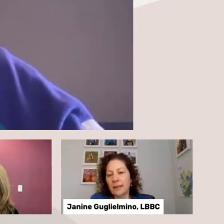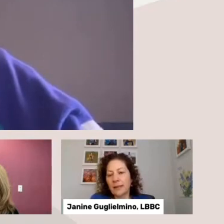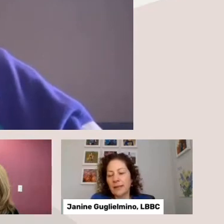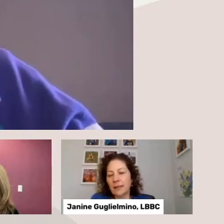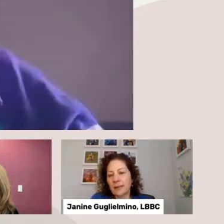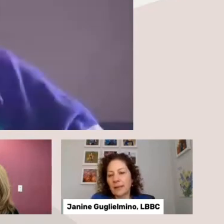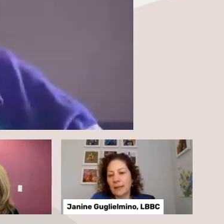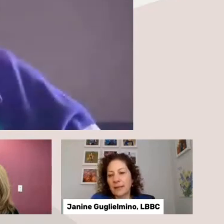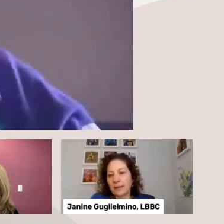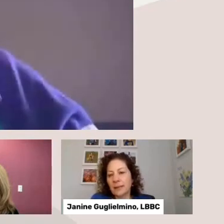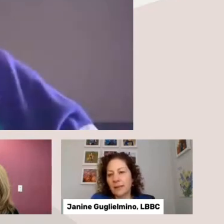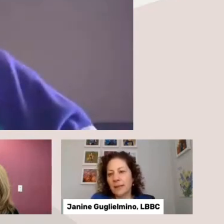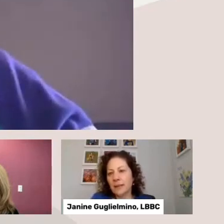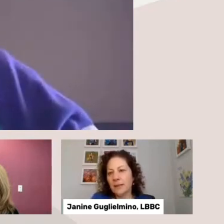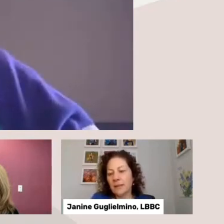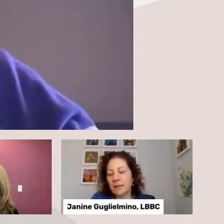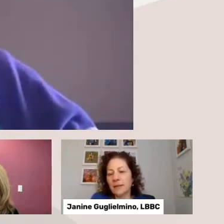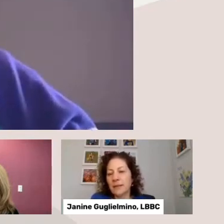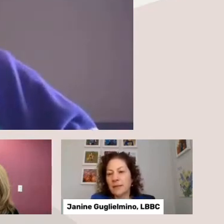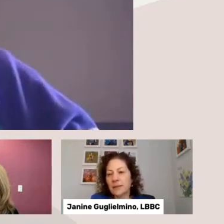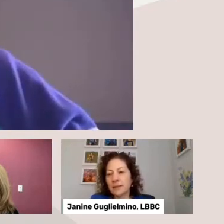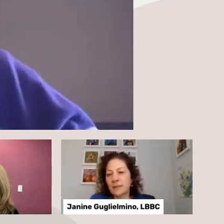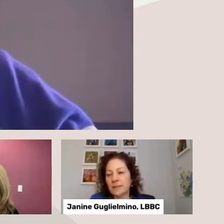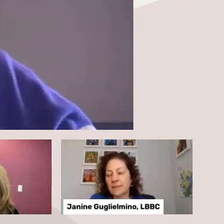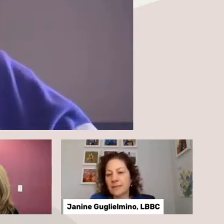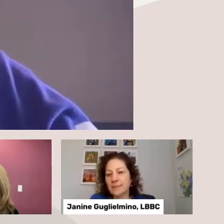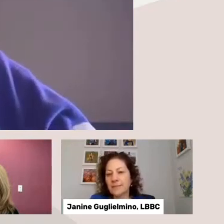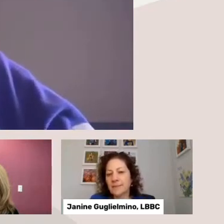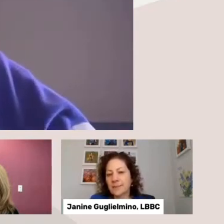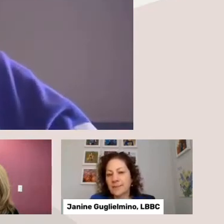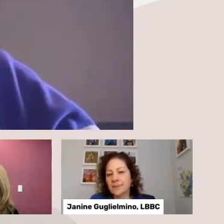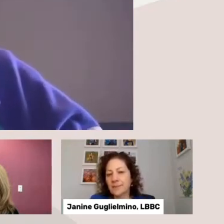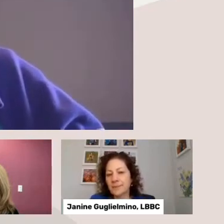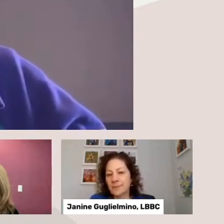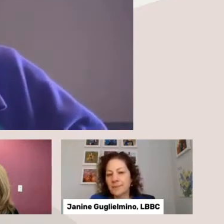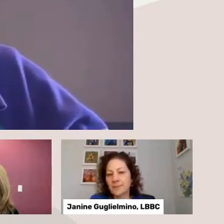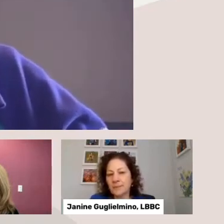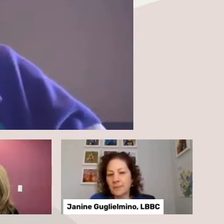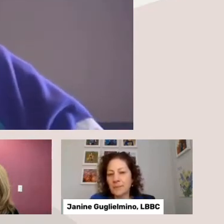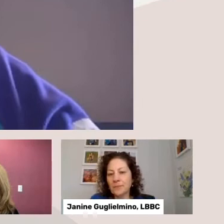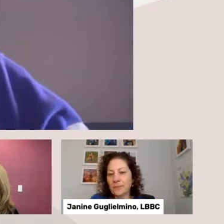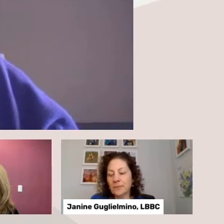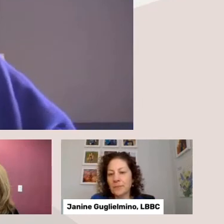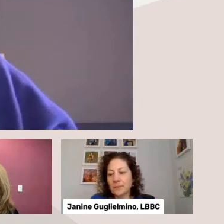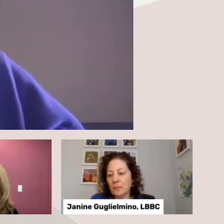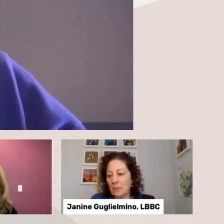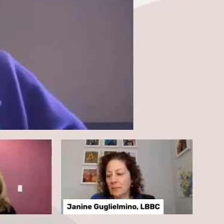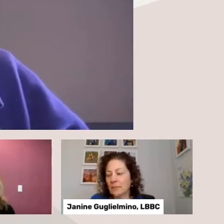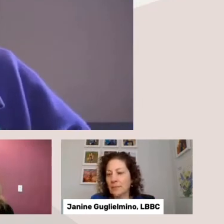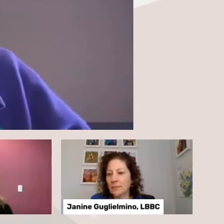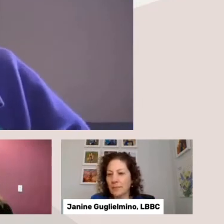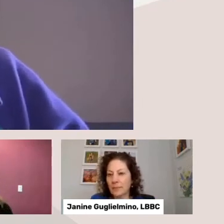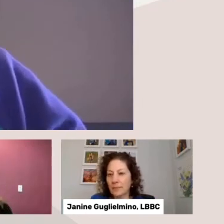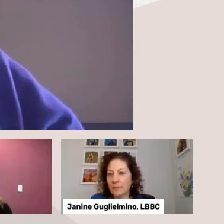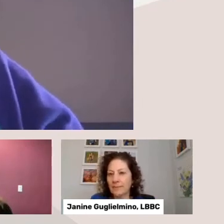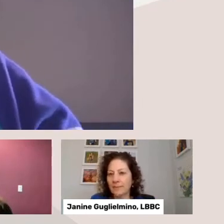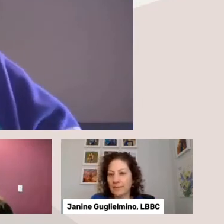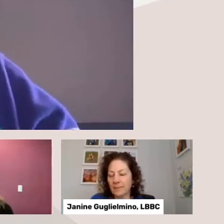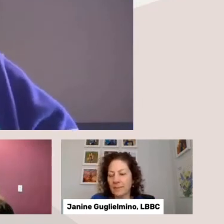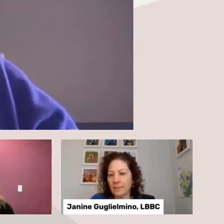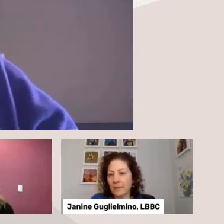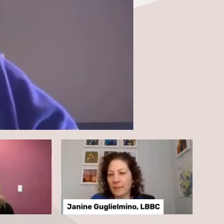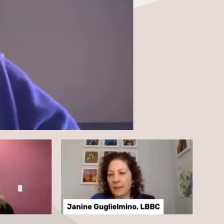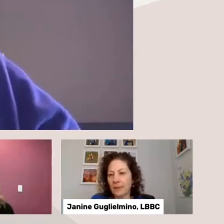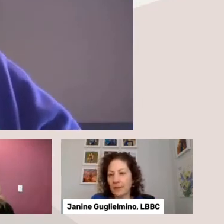available and the results available, it takes six months to a year for the FDA to approve that drug. So what happens in the meantime? If